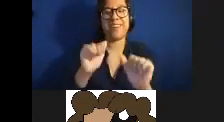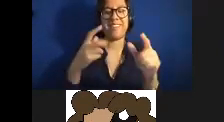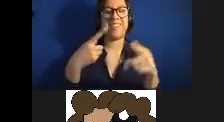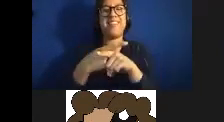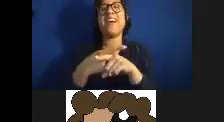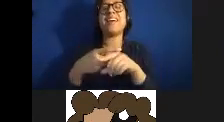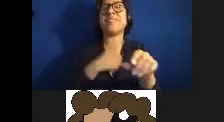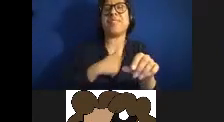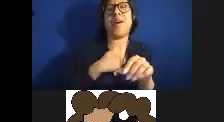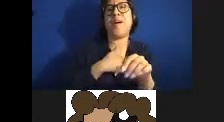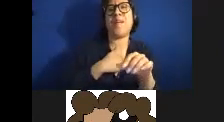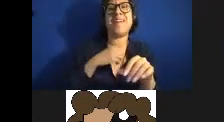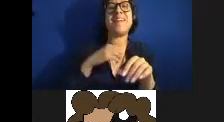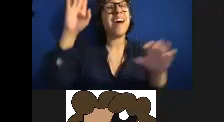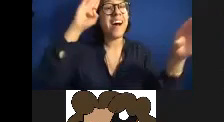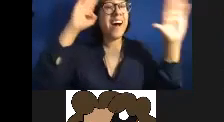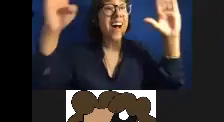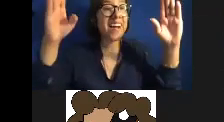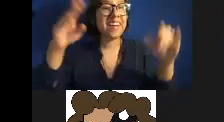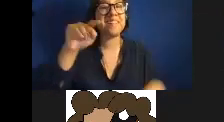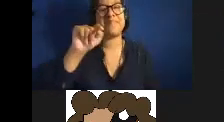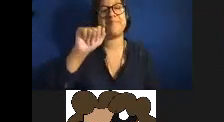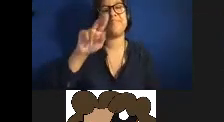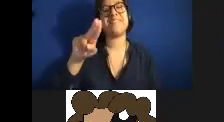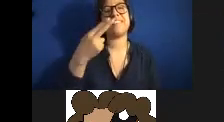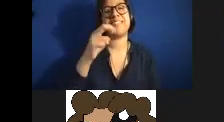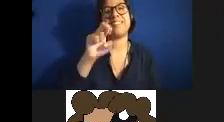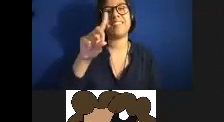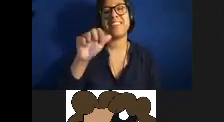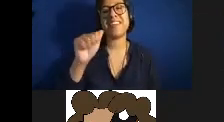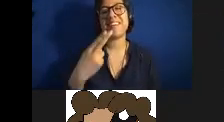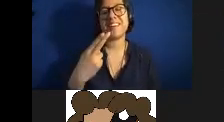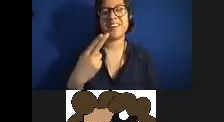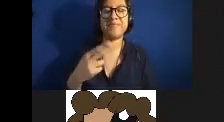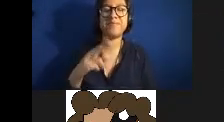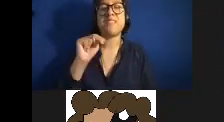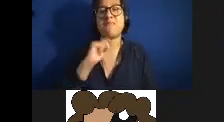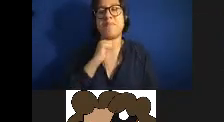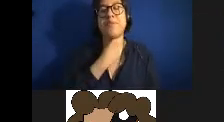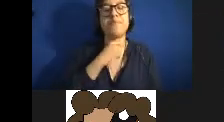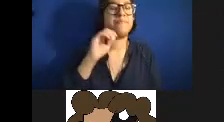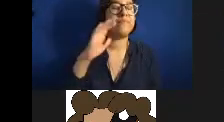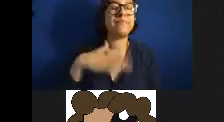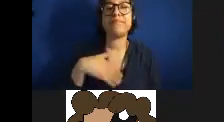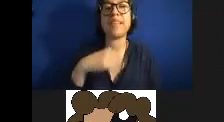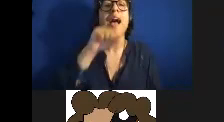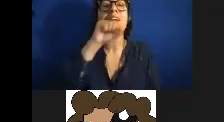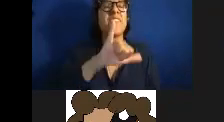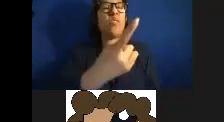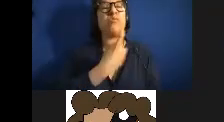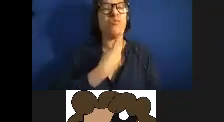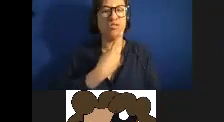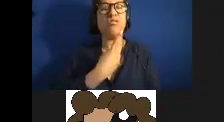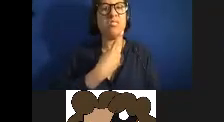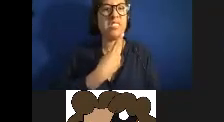Yeah, I was trying to take myself, hi everybody, I was trying to take myself off mute. You know what, I love that question,